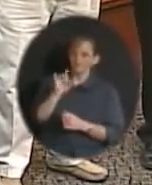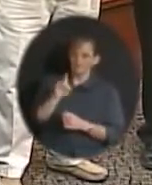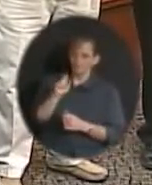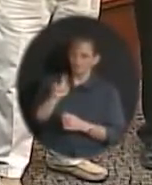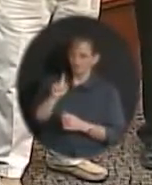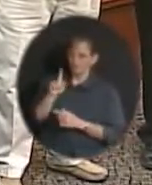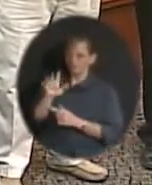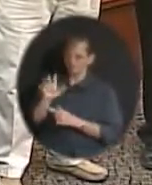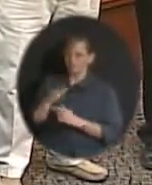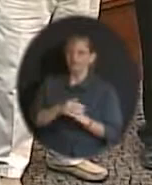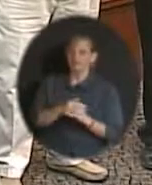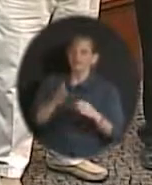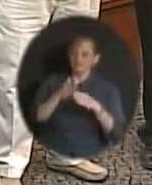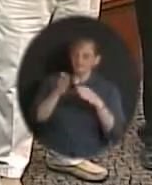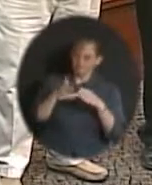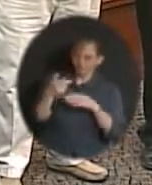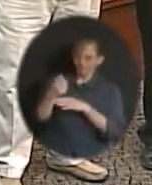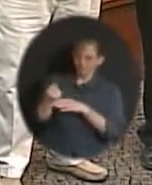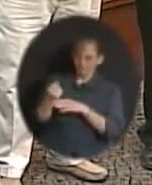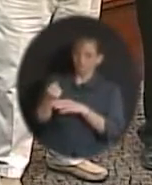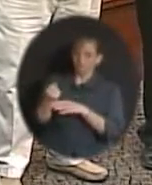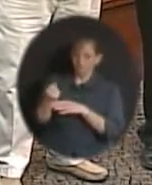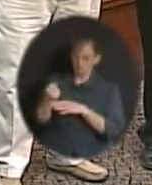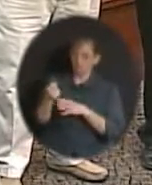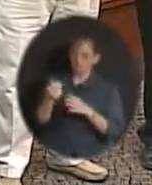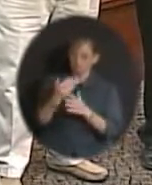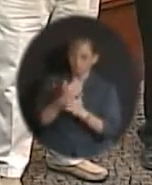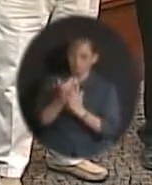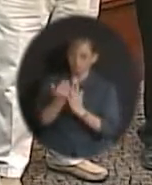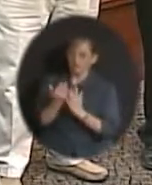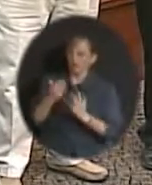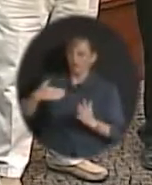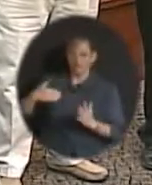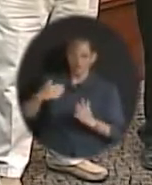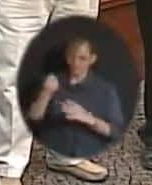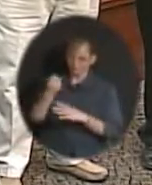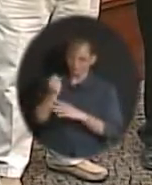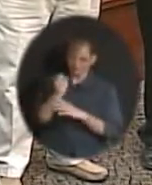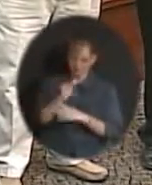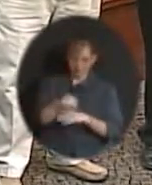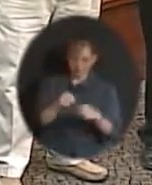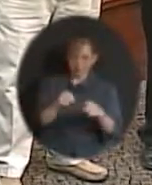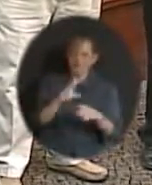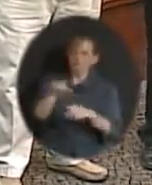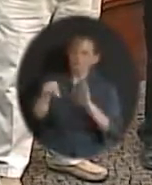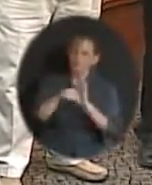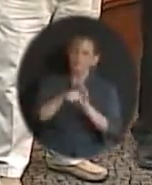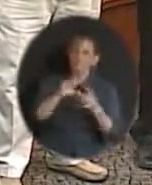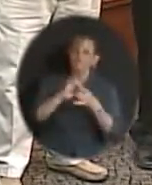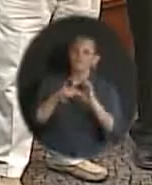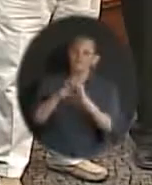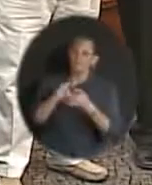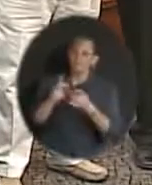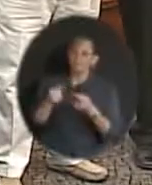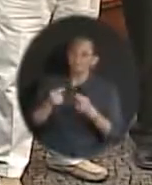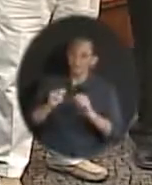school career undefeated and has qualified for the Olympic trials in June. Congratulations.